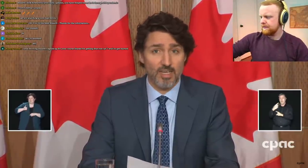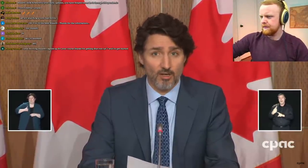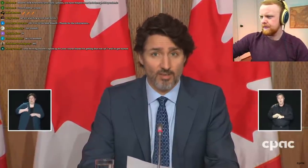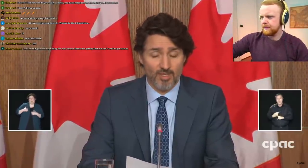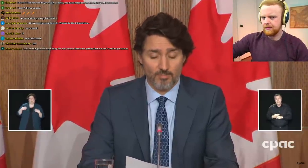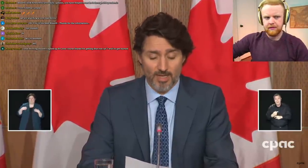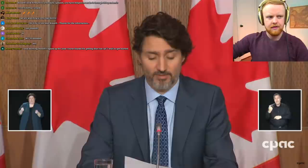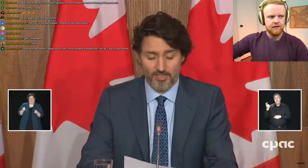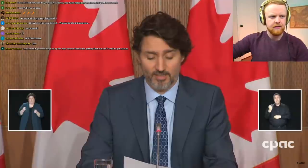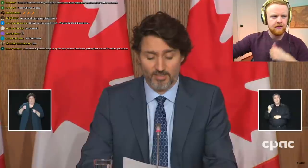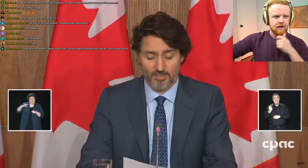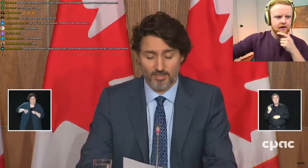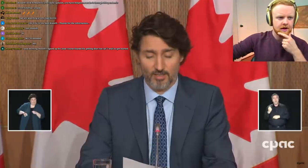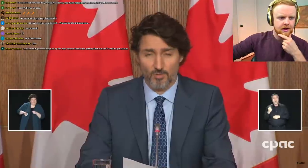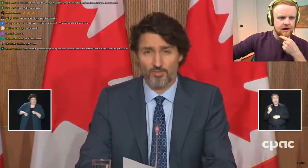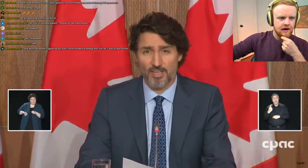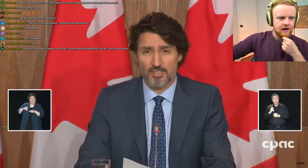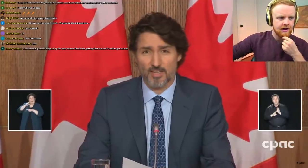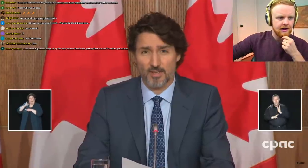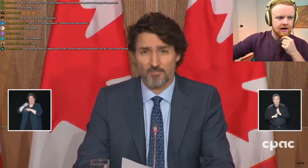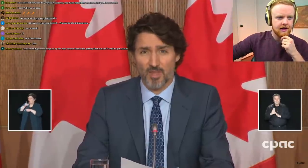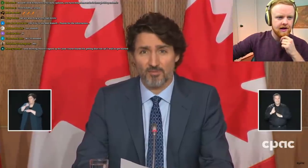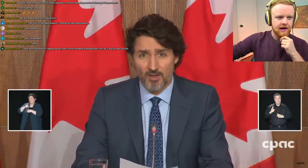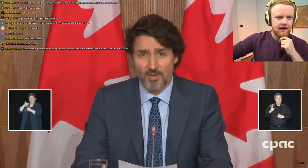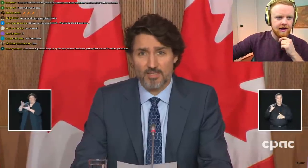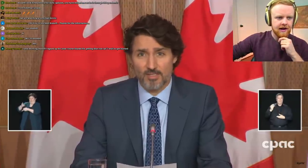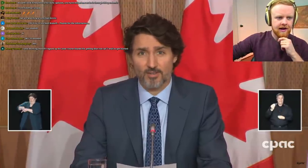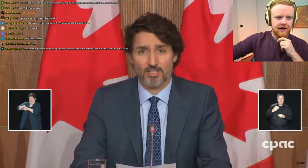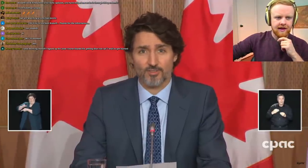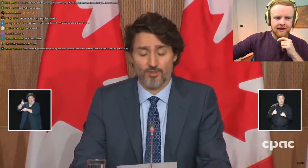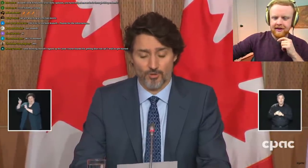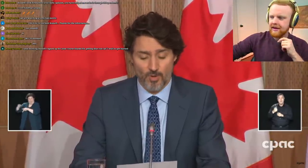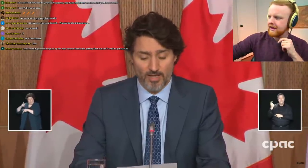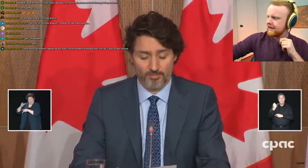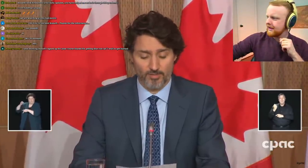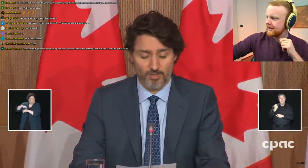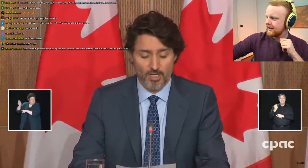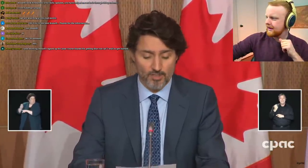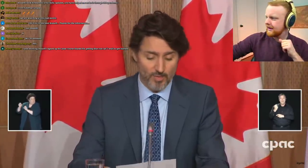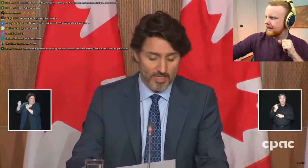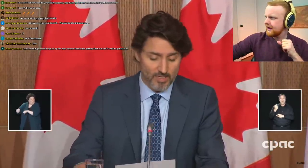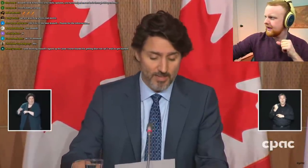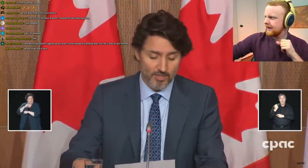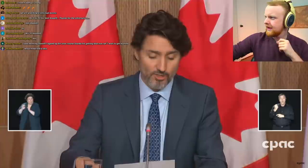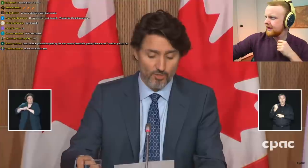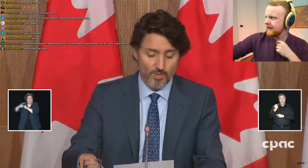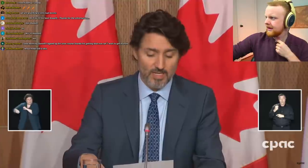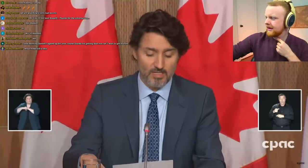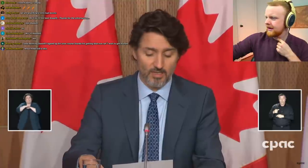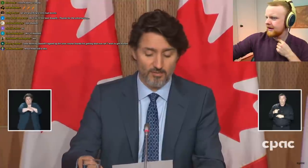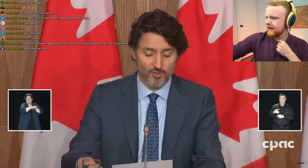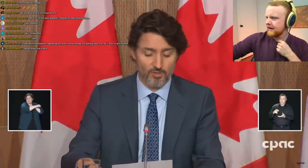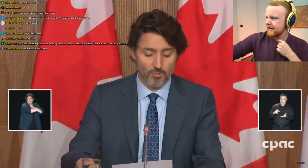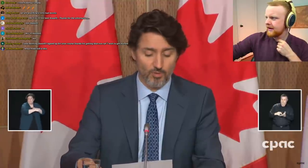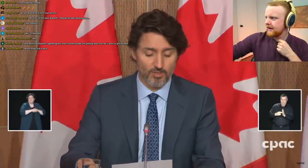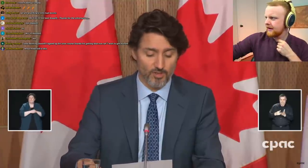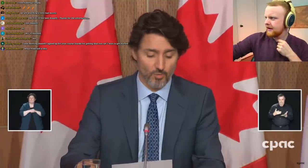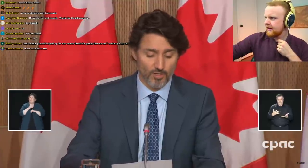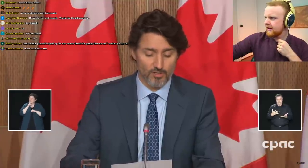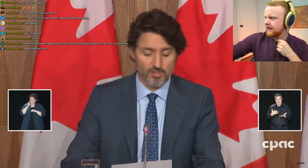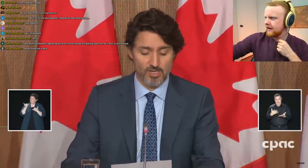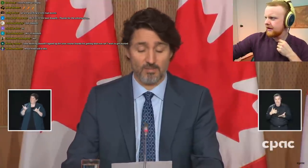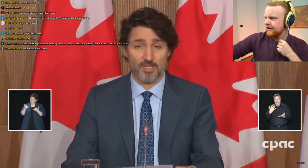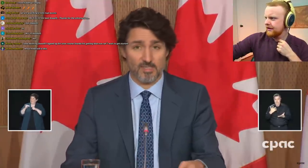Recovery Caregiving Benefit. We're facing a very serious third wave, so we need to make sure we can deliver support